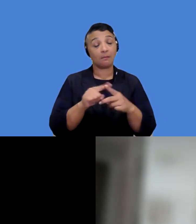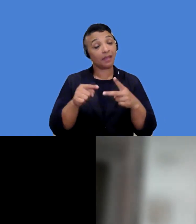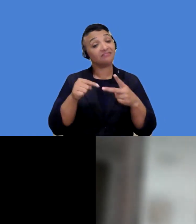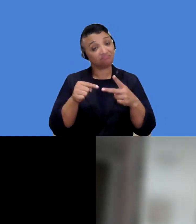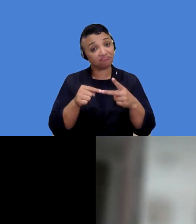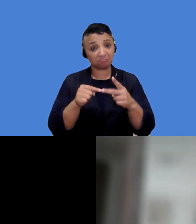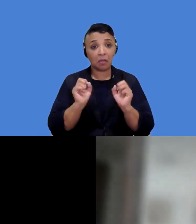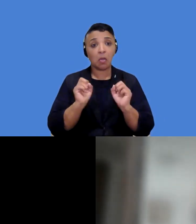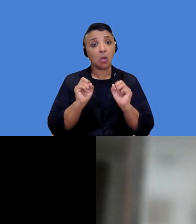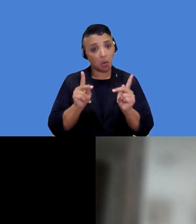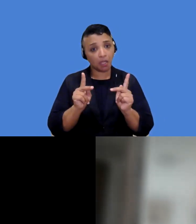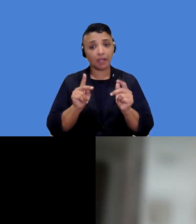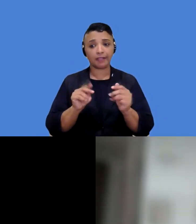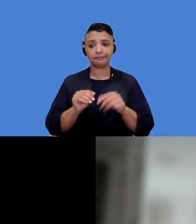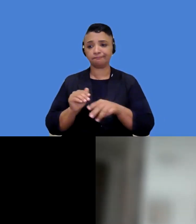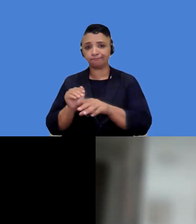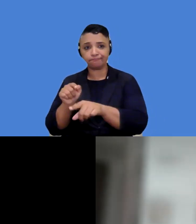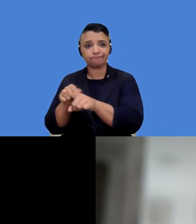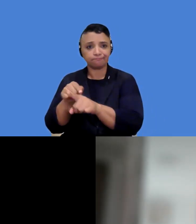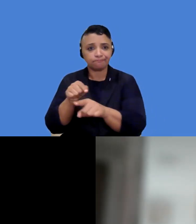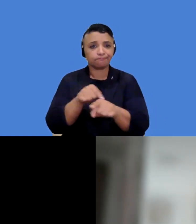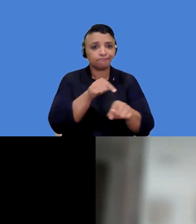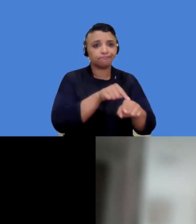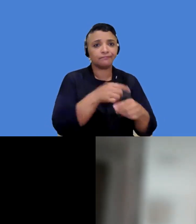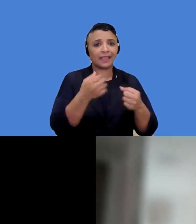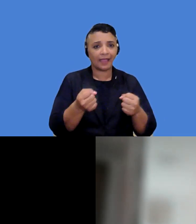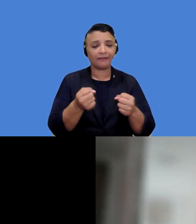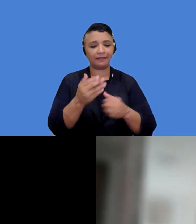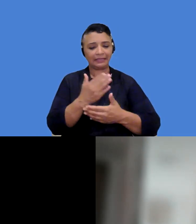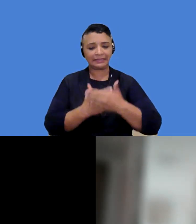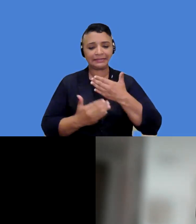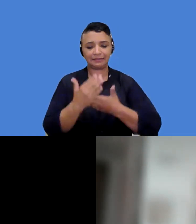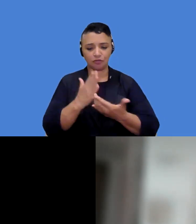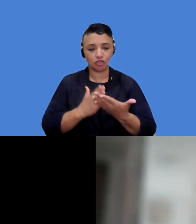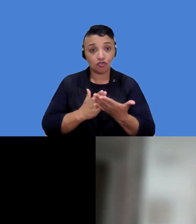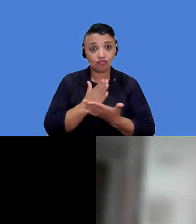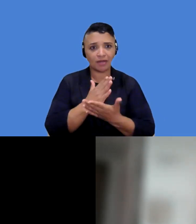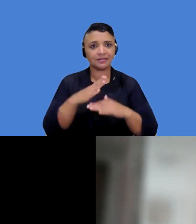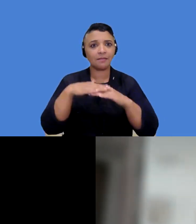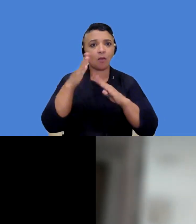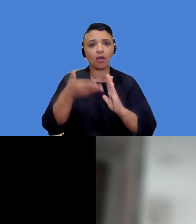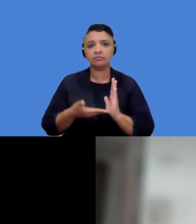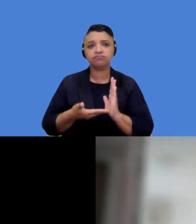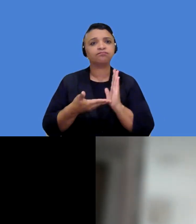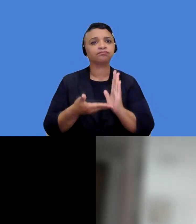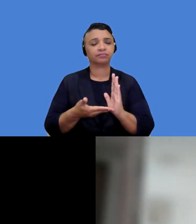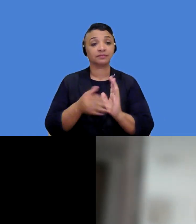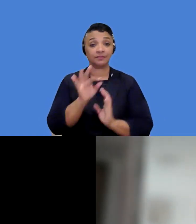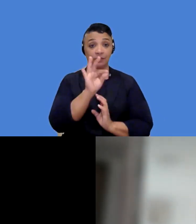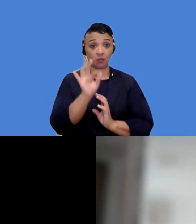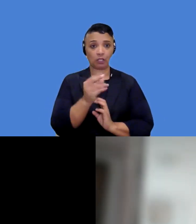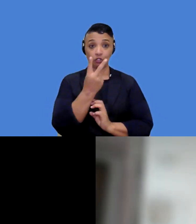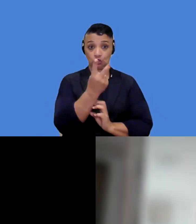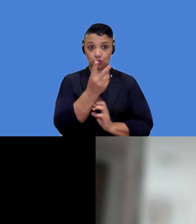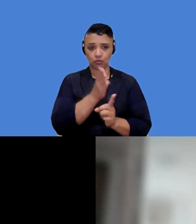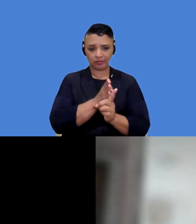to prompt disability rights lens to be applied to two